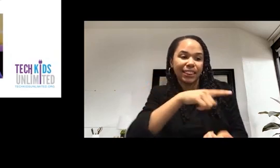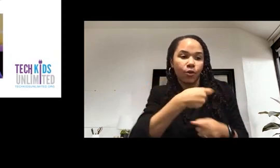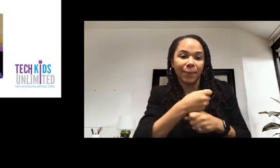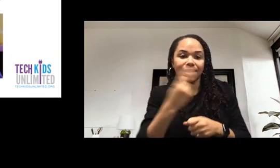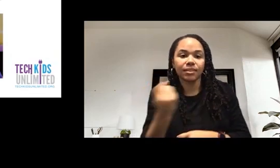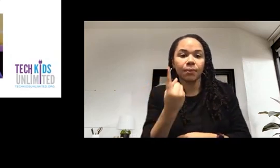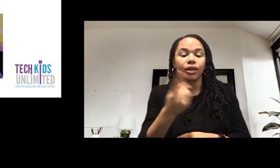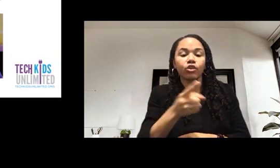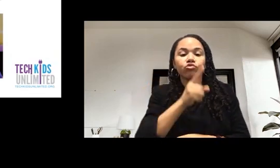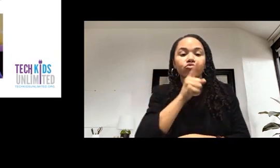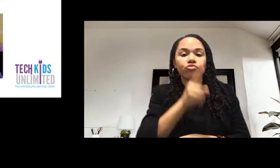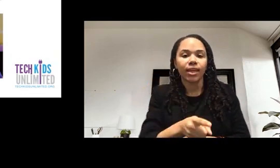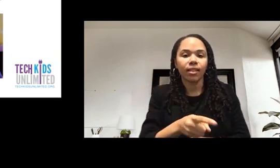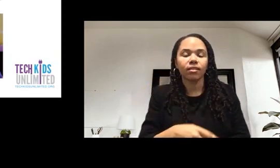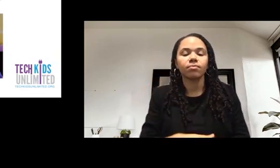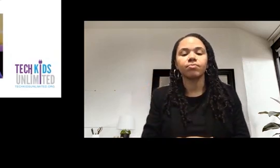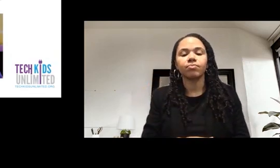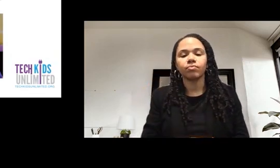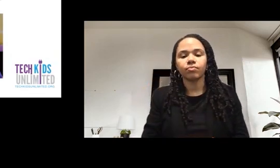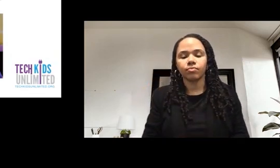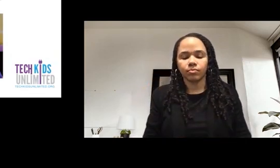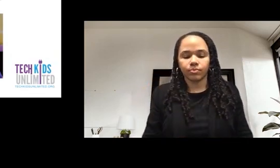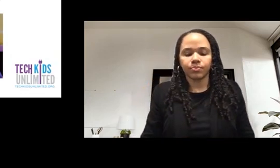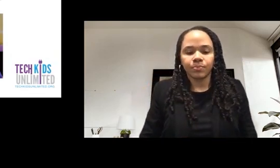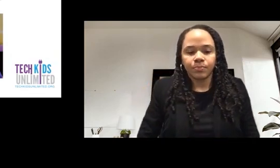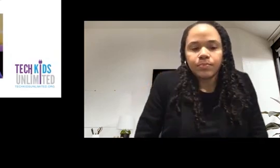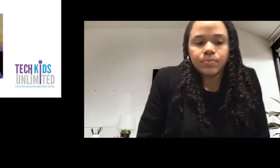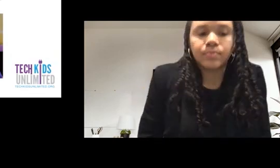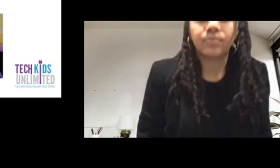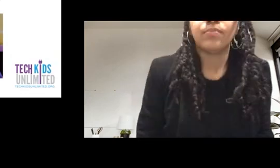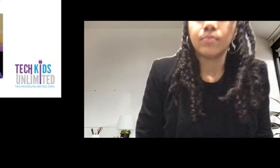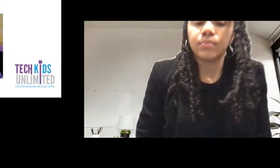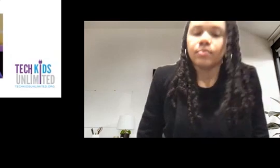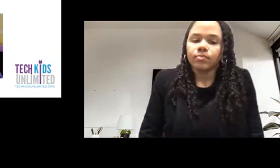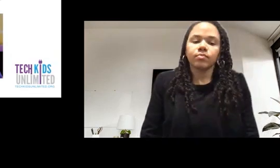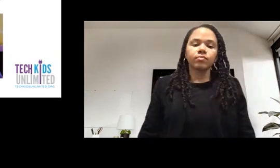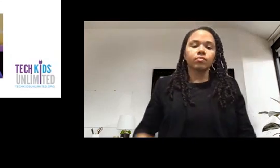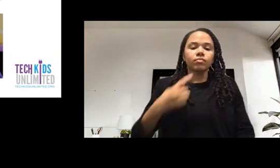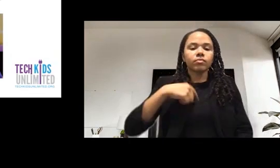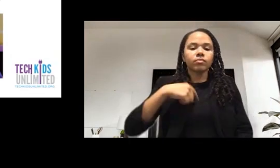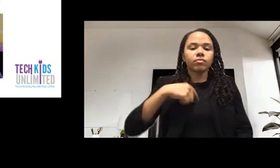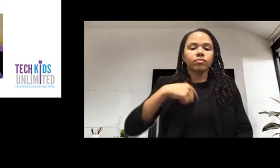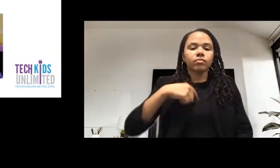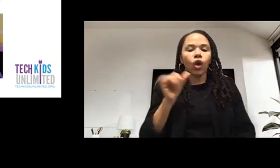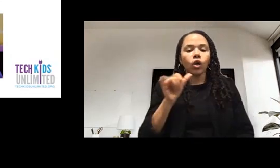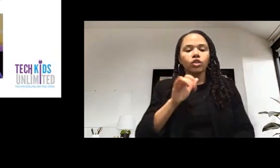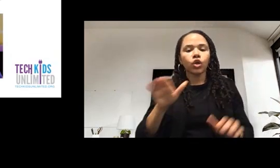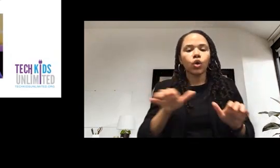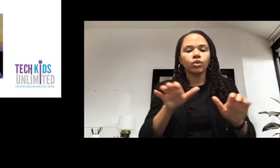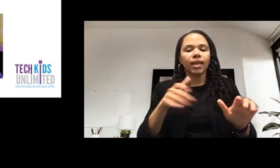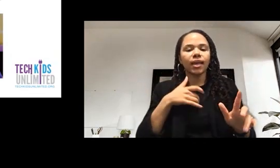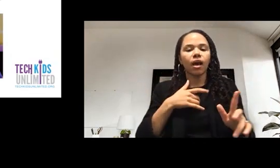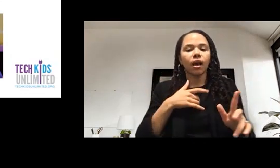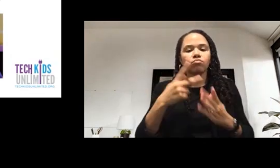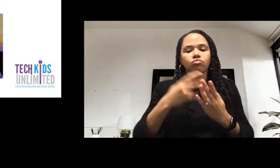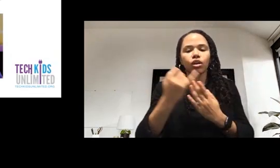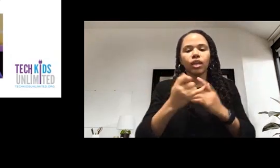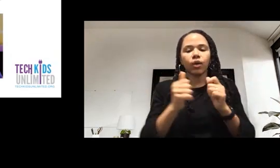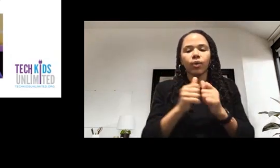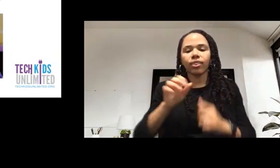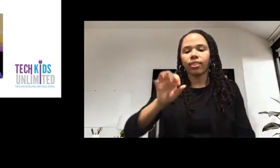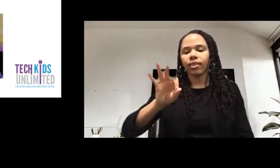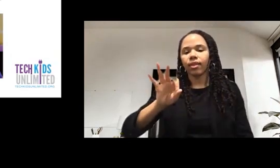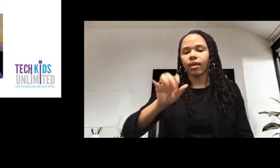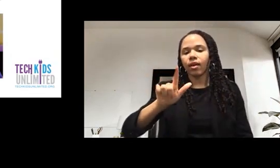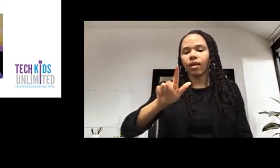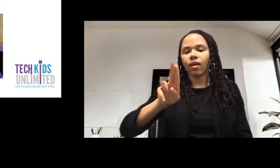We also did a project with the Flutie Foundation, the Flutie Foundation. We have a